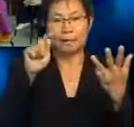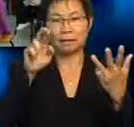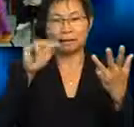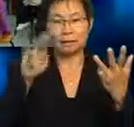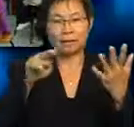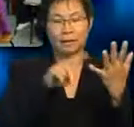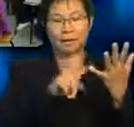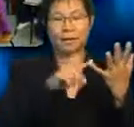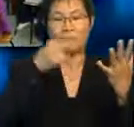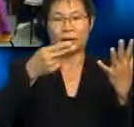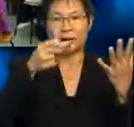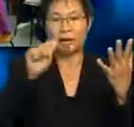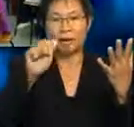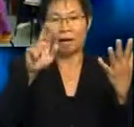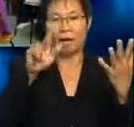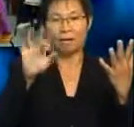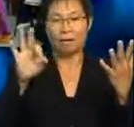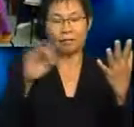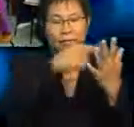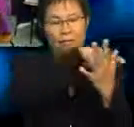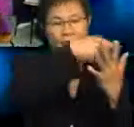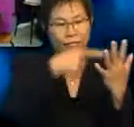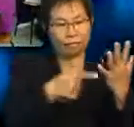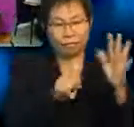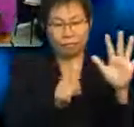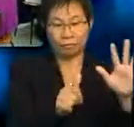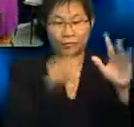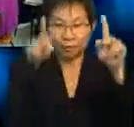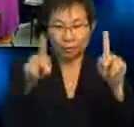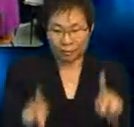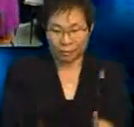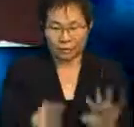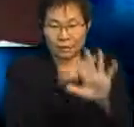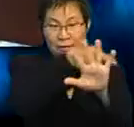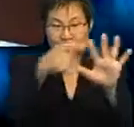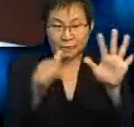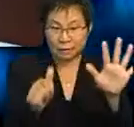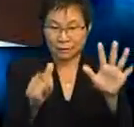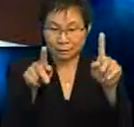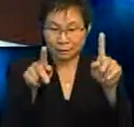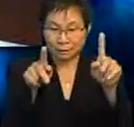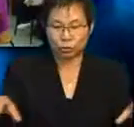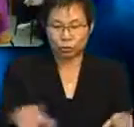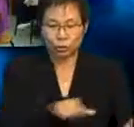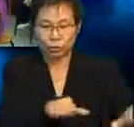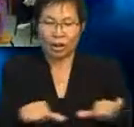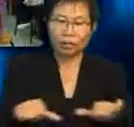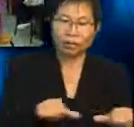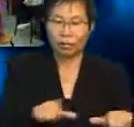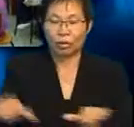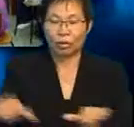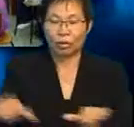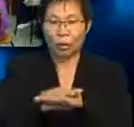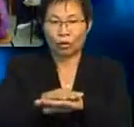Fajrin, and Harith. I want the 6 of you to